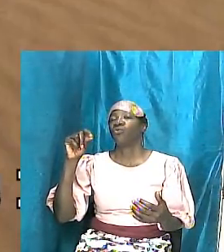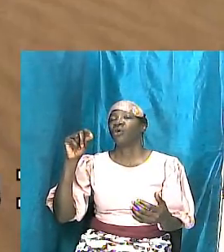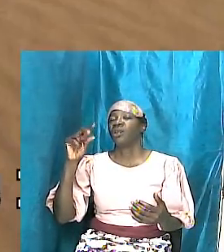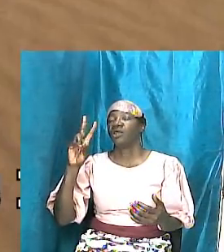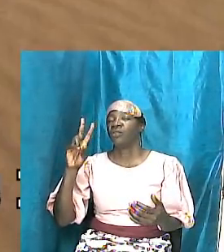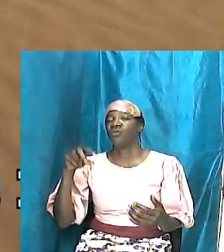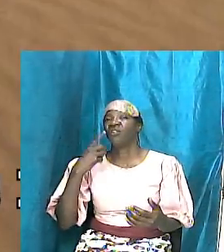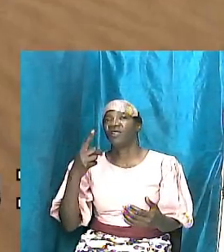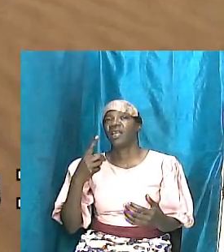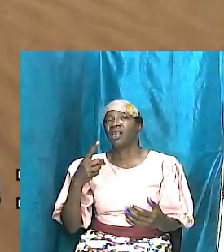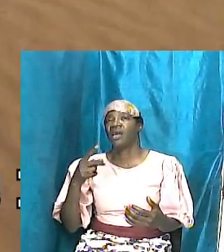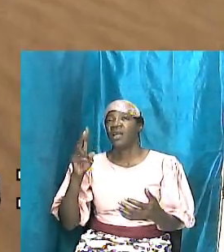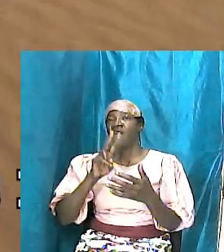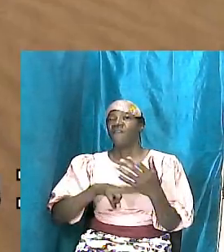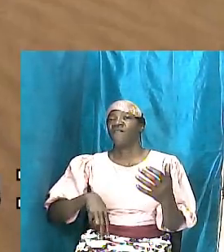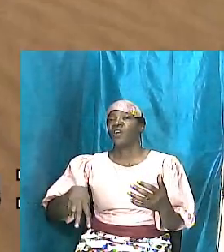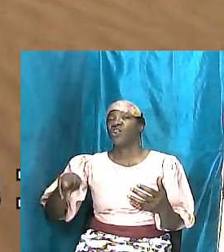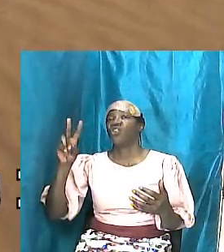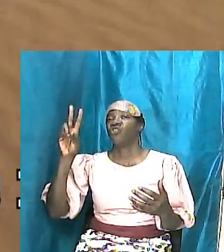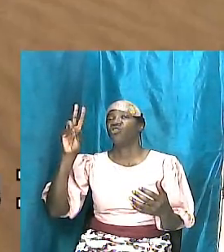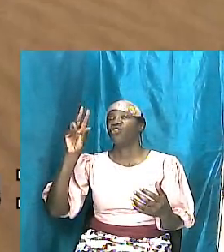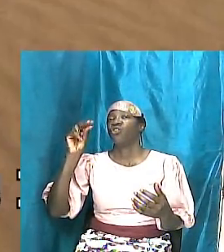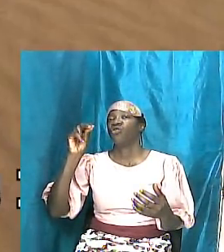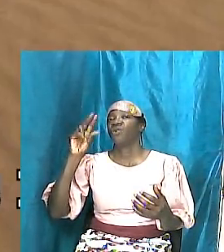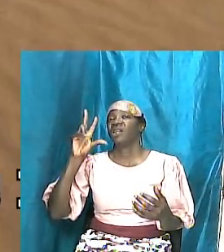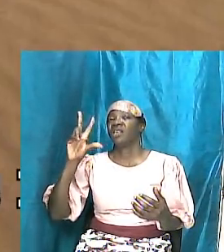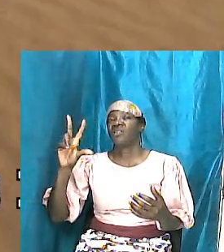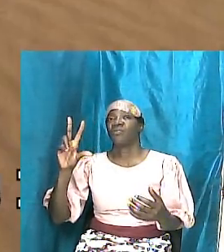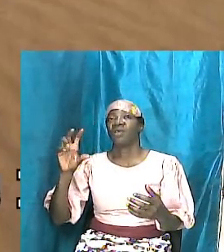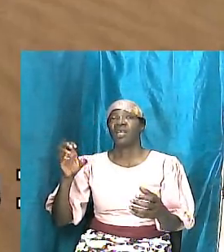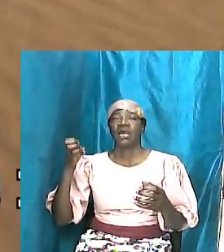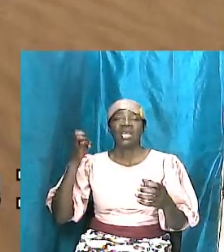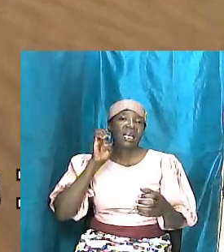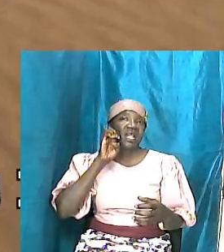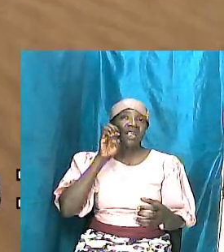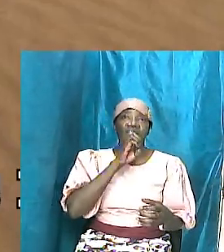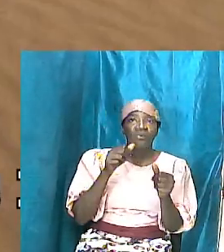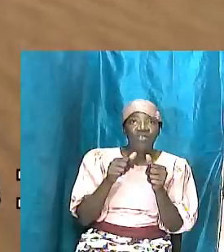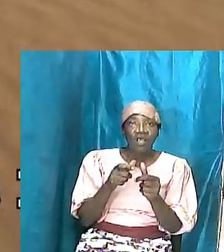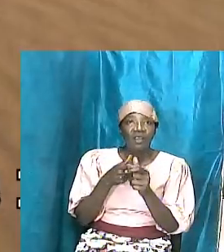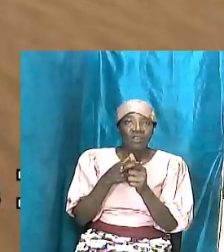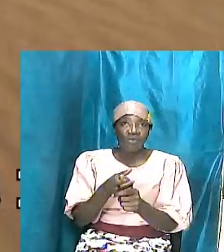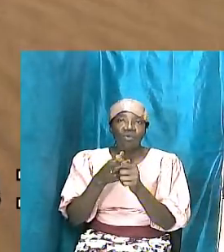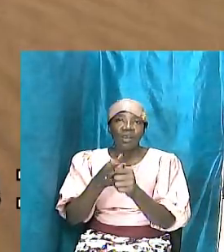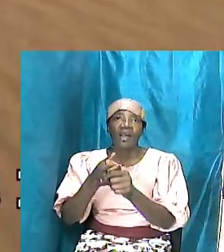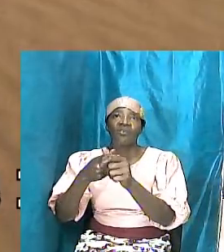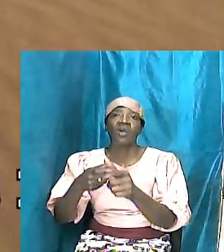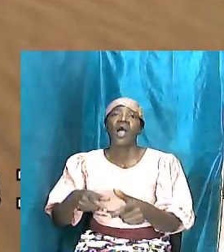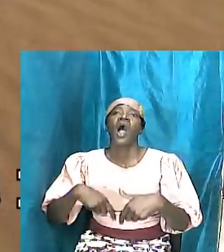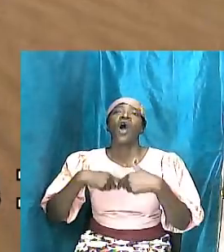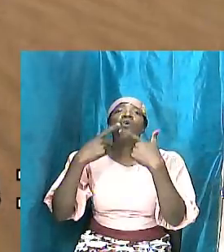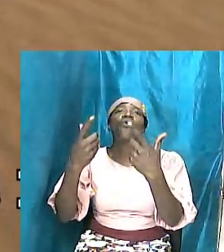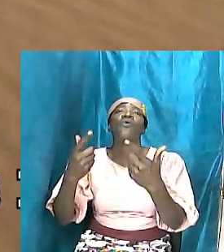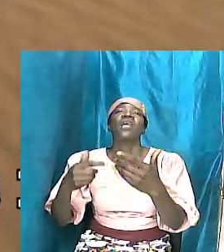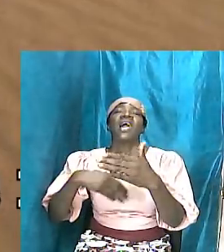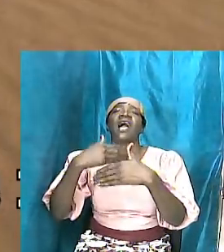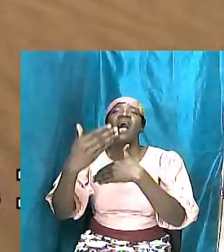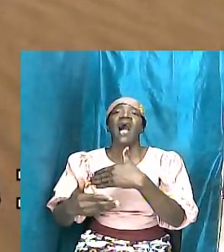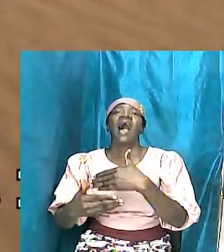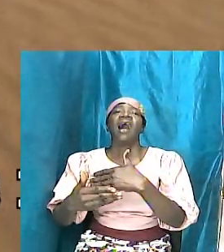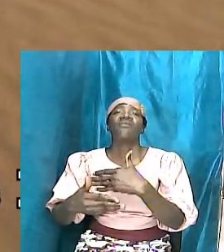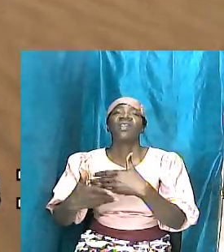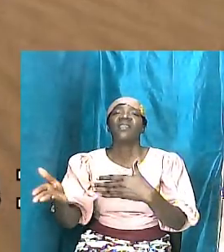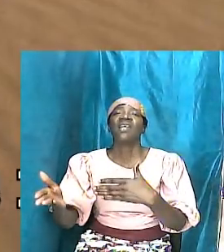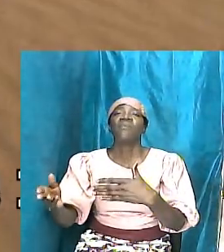up. And the Egyptians pursued and went in, that's into the sea, after them to